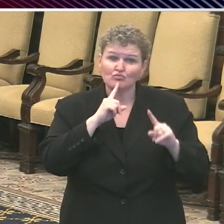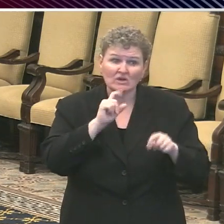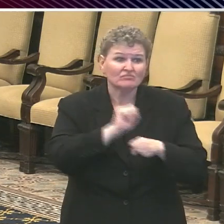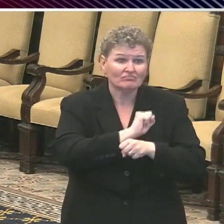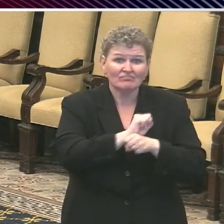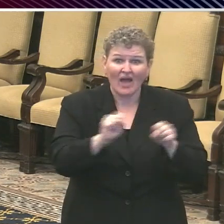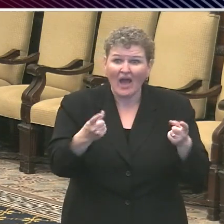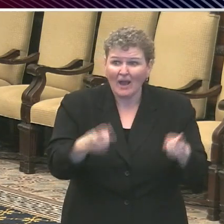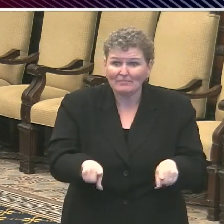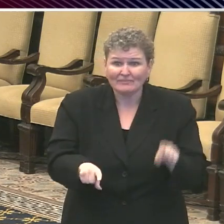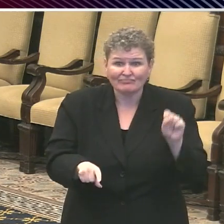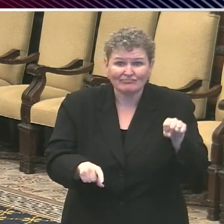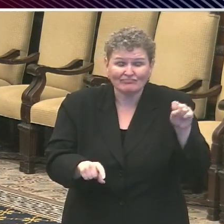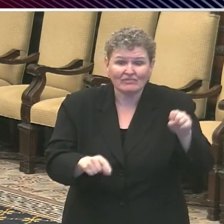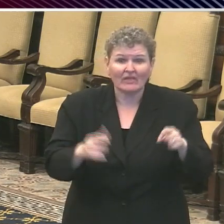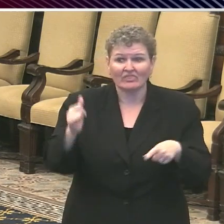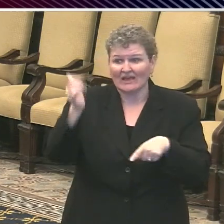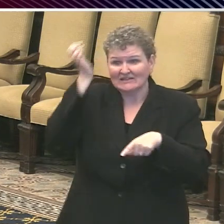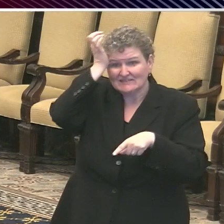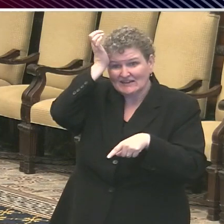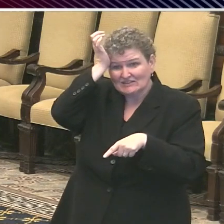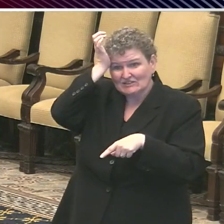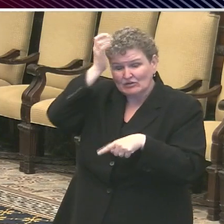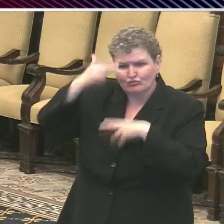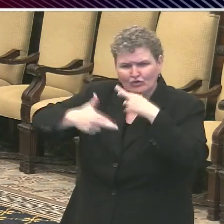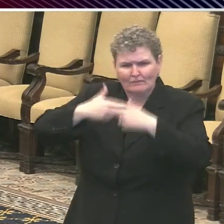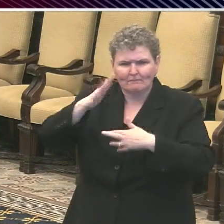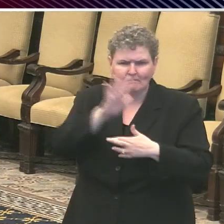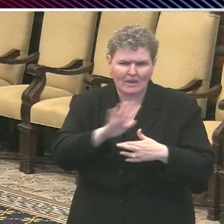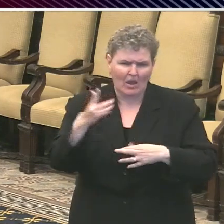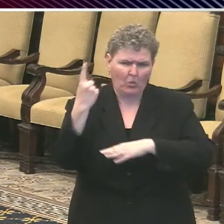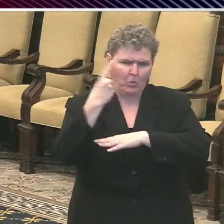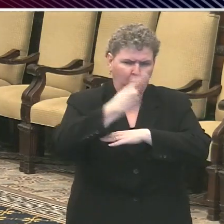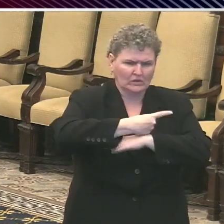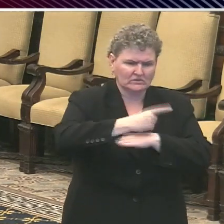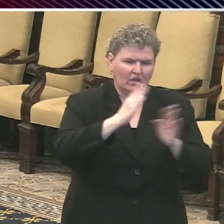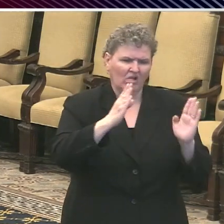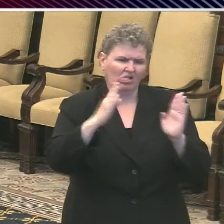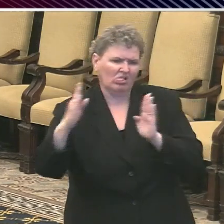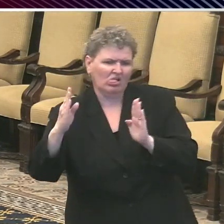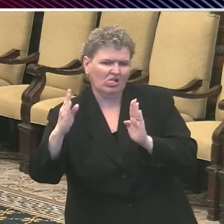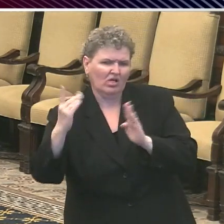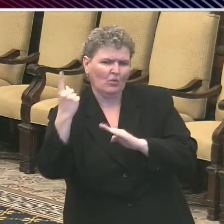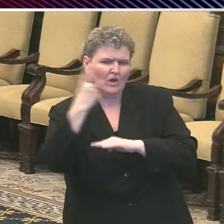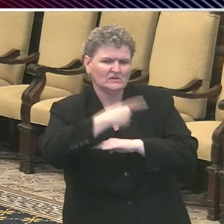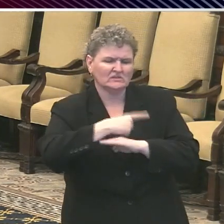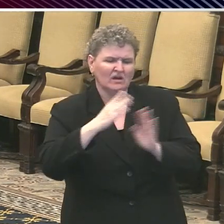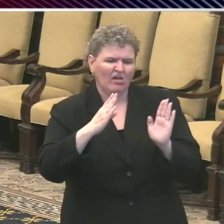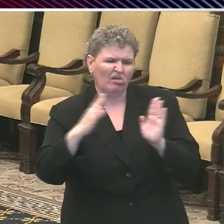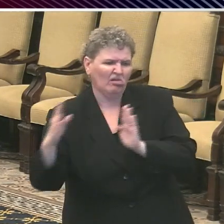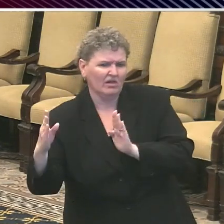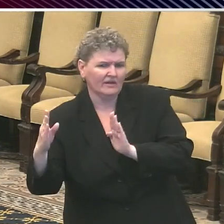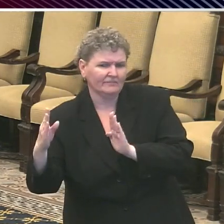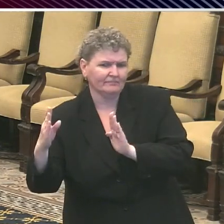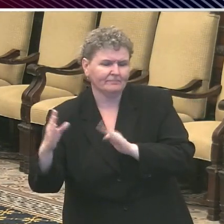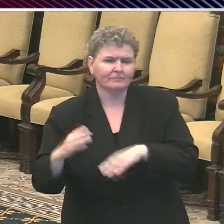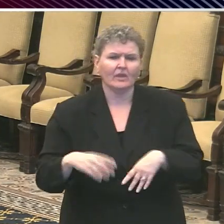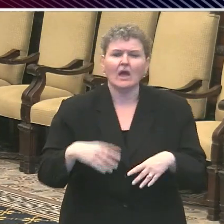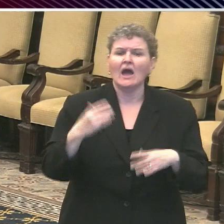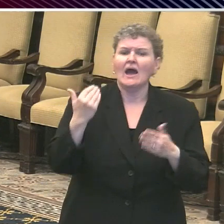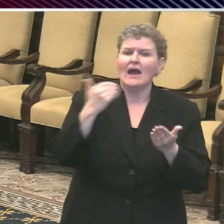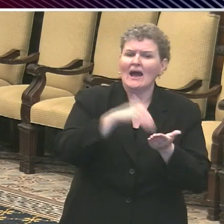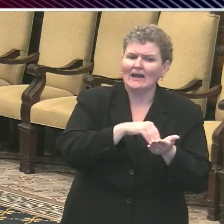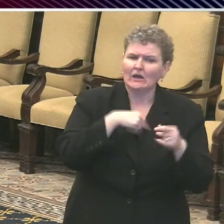and sanitation collections about a day behind most weeks on recycling weeks. We're going to continue to monitor the